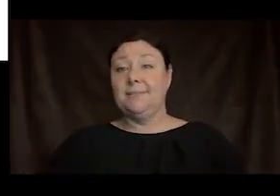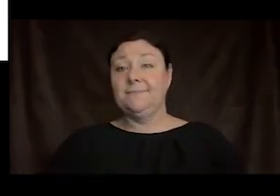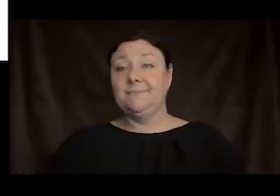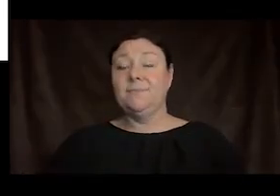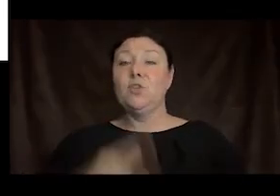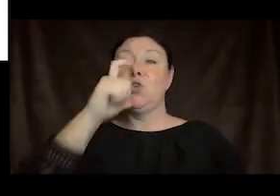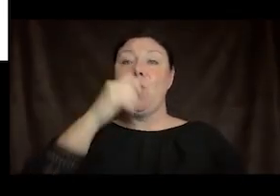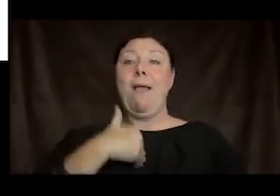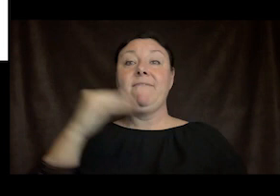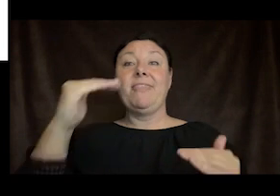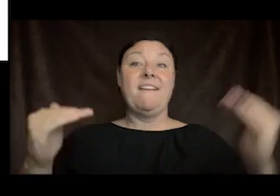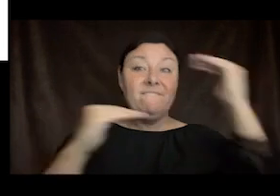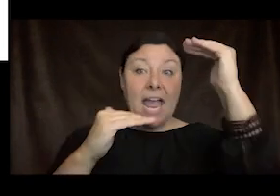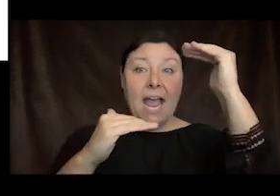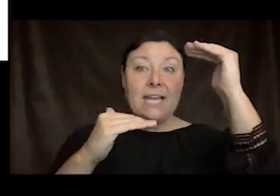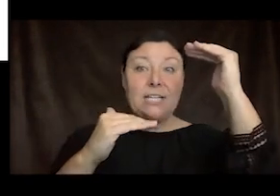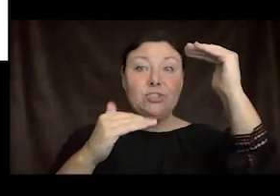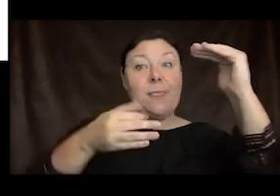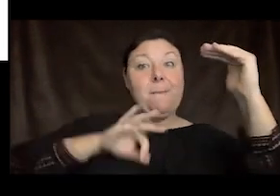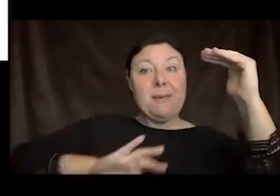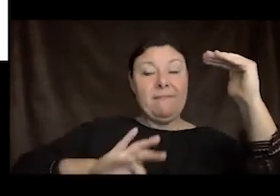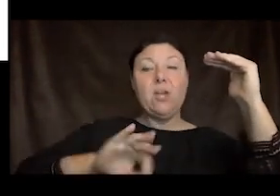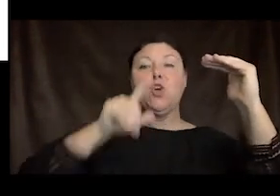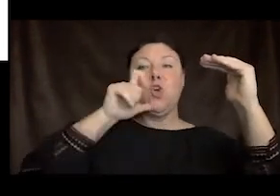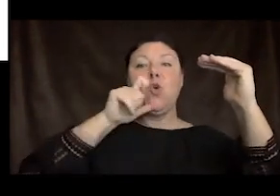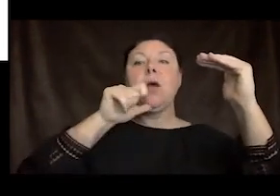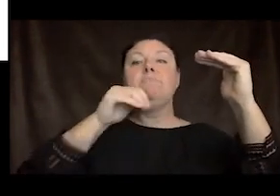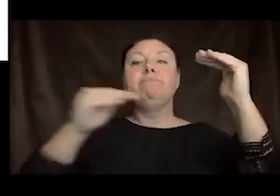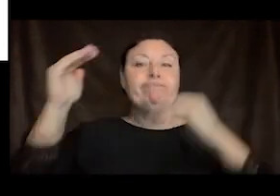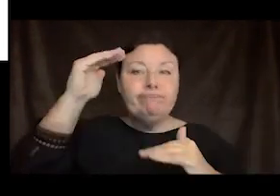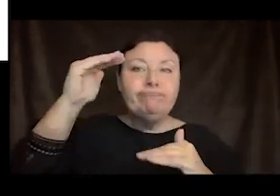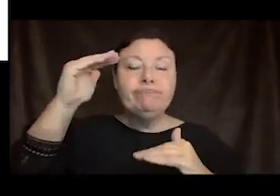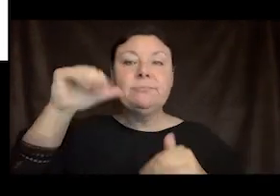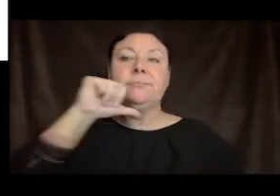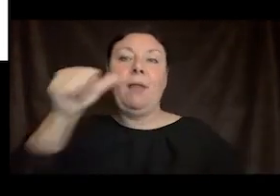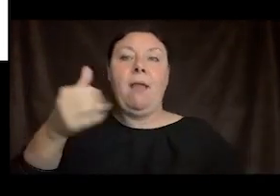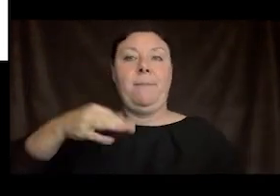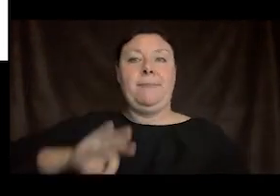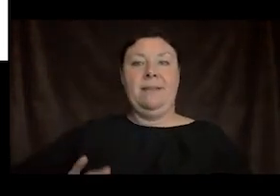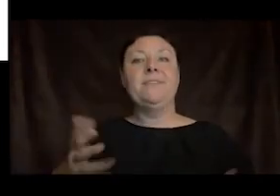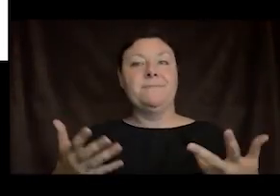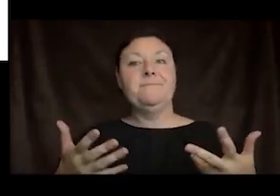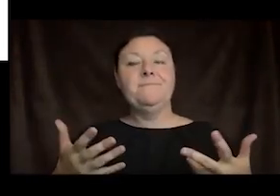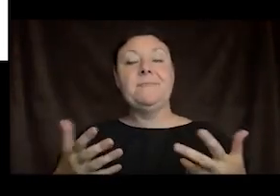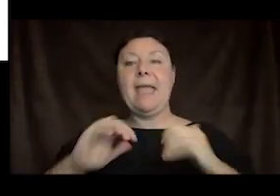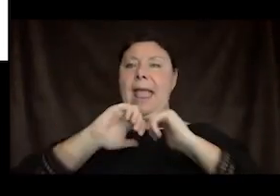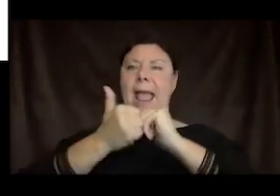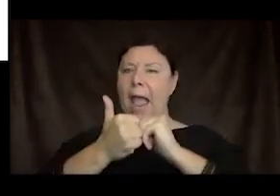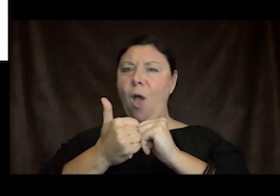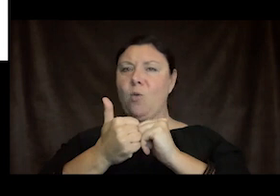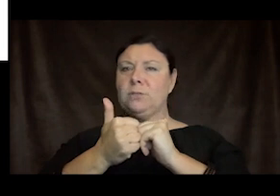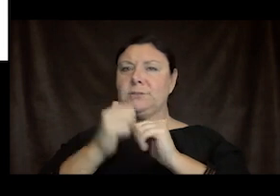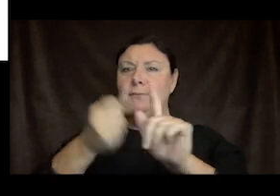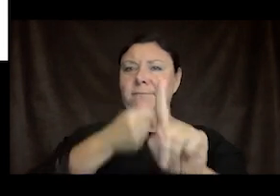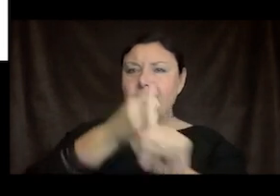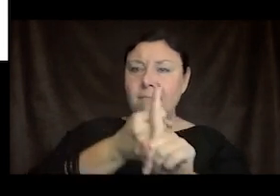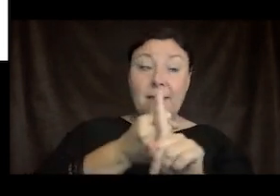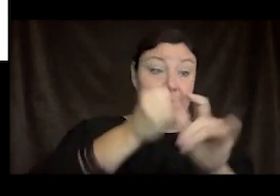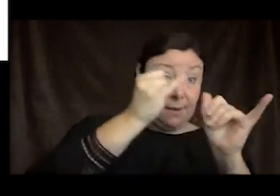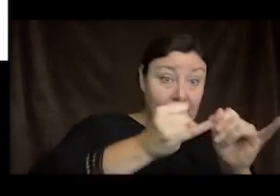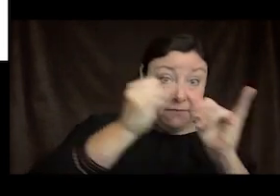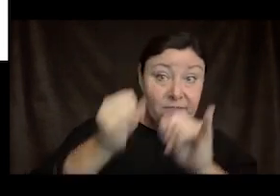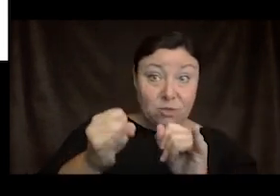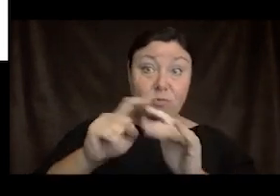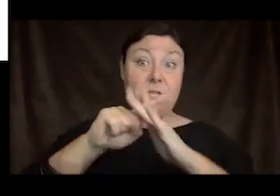the advantage? Who has the disadvantage? How is it enacted? Maybe individually, but